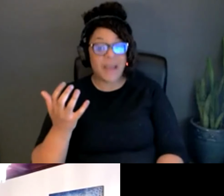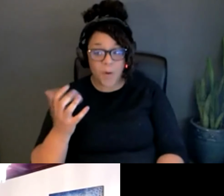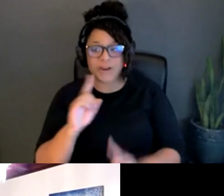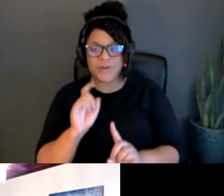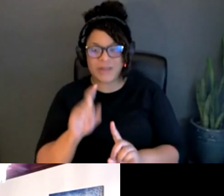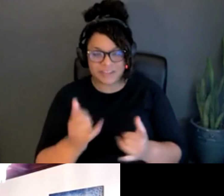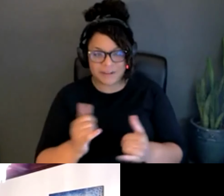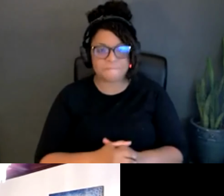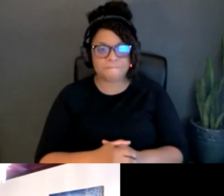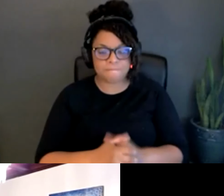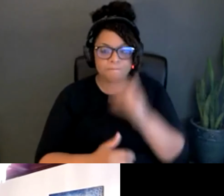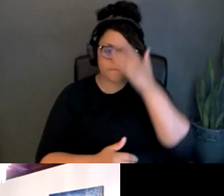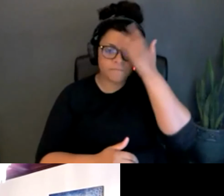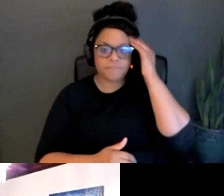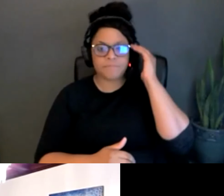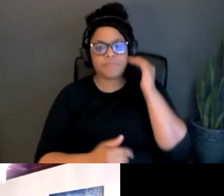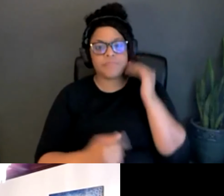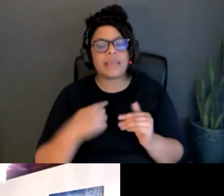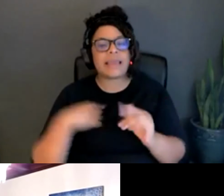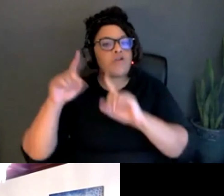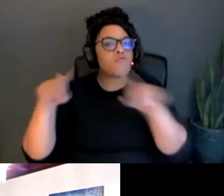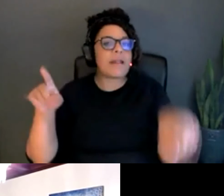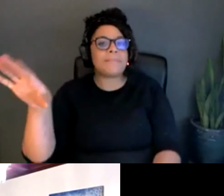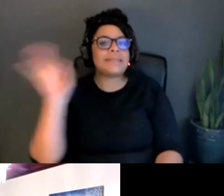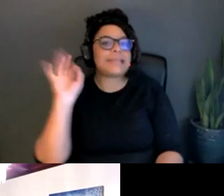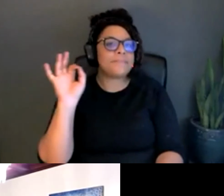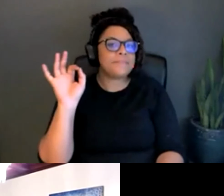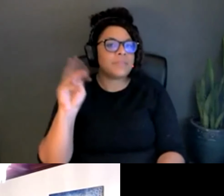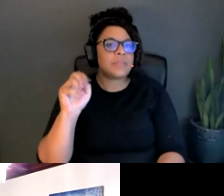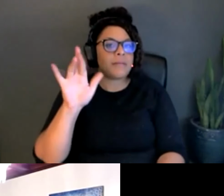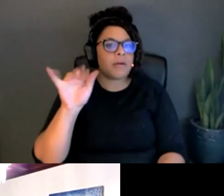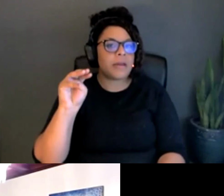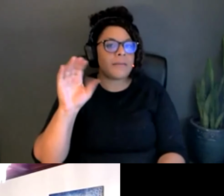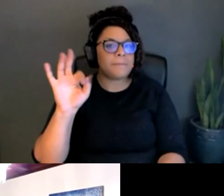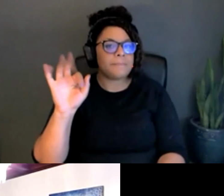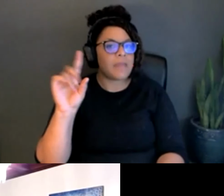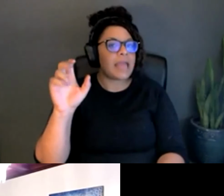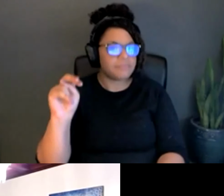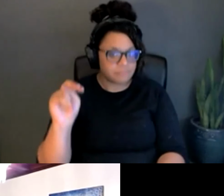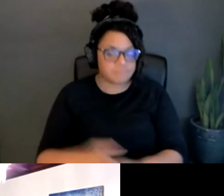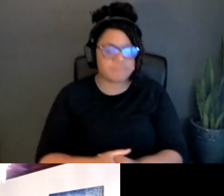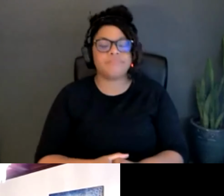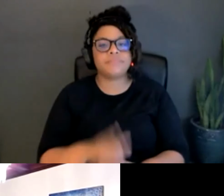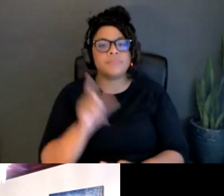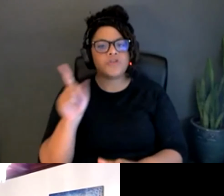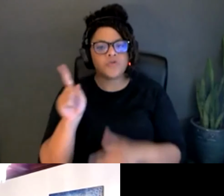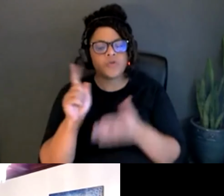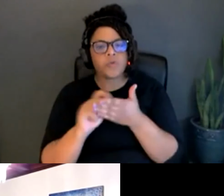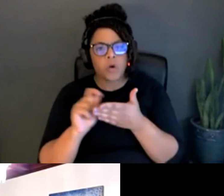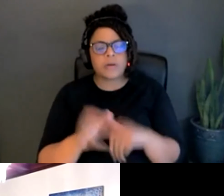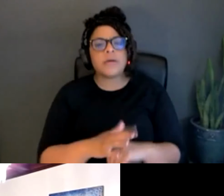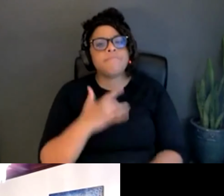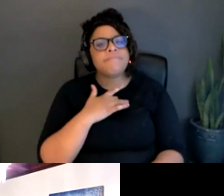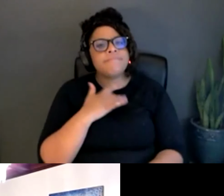now. And so I'm going to randomly select Amari McFadden's. And she writes,